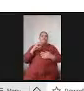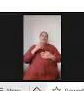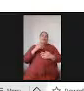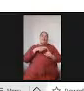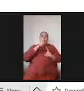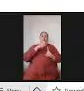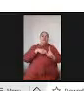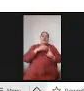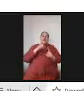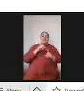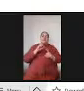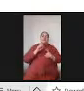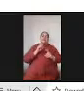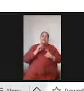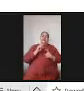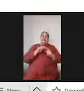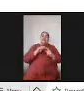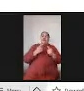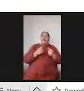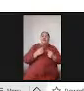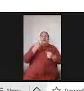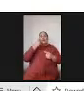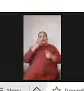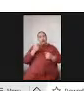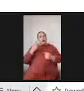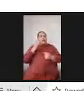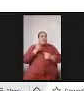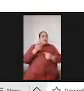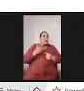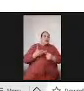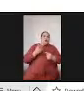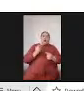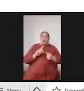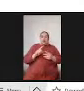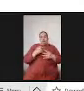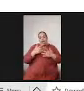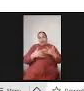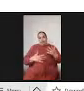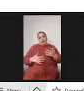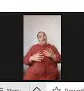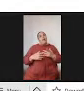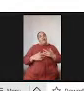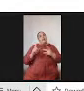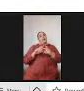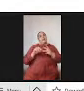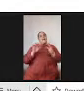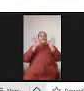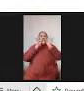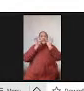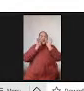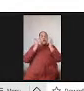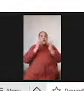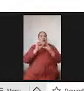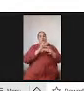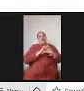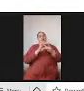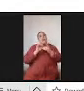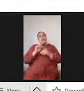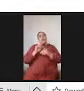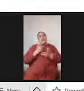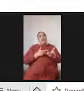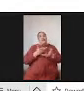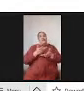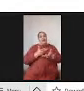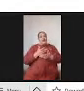what the secretary does and what the speaker does, etc. And then they've got Facebook where it's linked to Engage, where it's